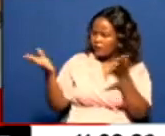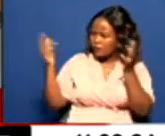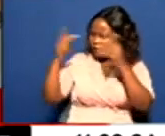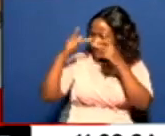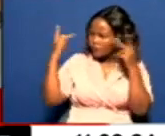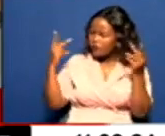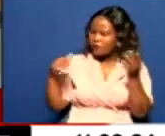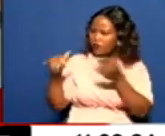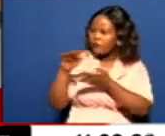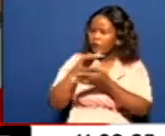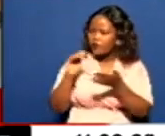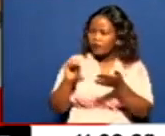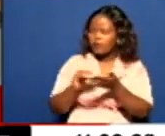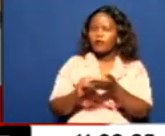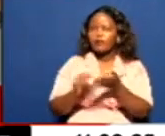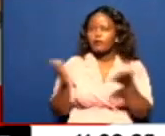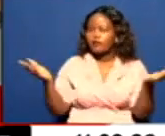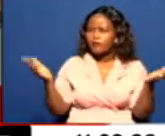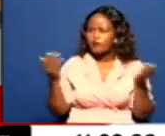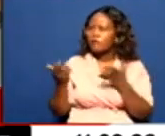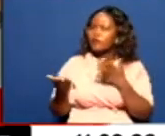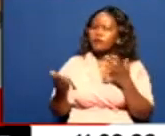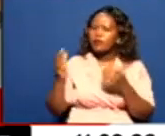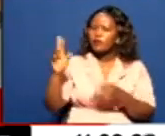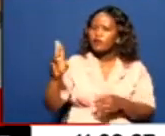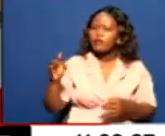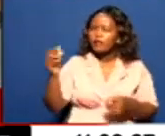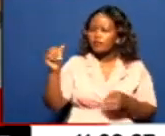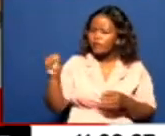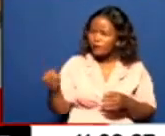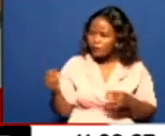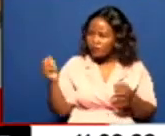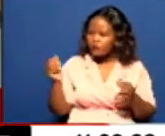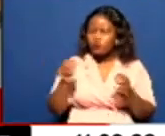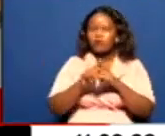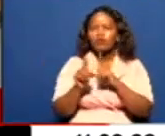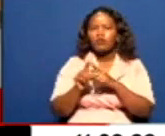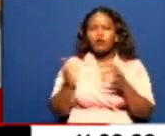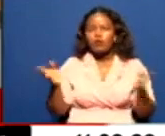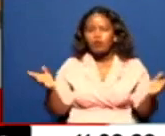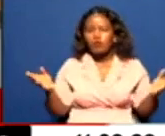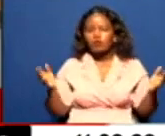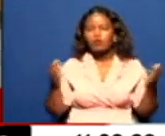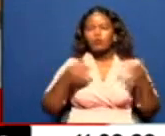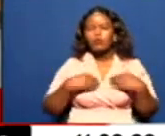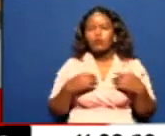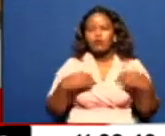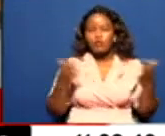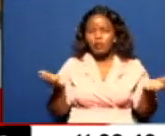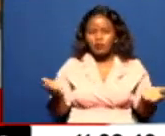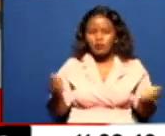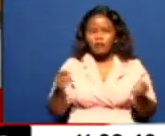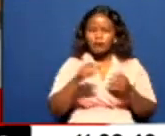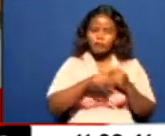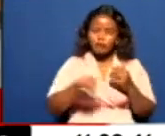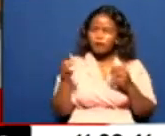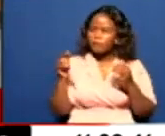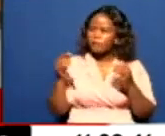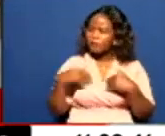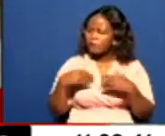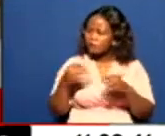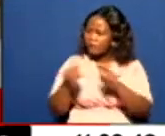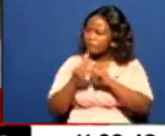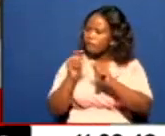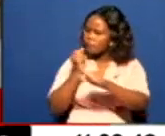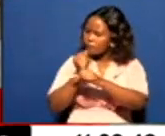the equivalent of CIA in the US or FBI, or which one is it? Or which one actually is almost the same work you're